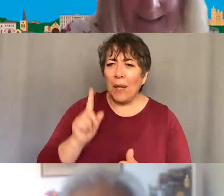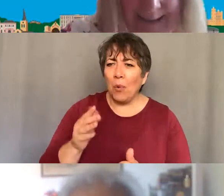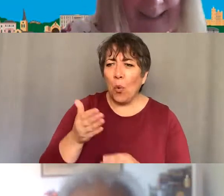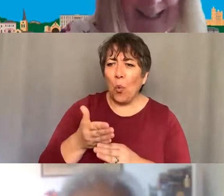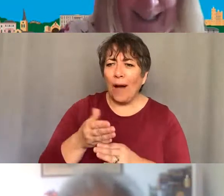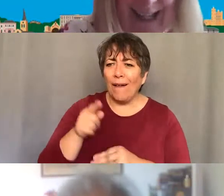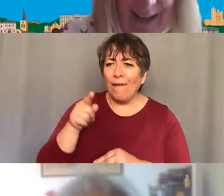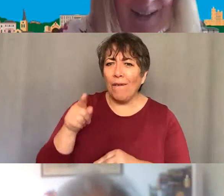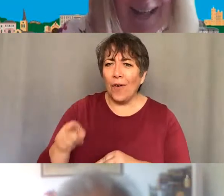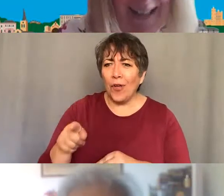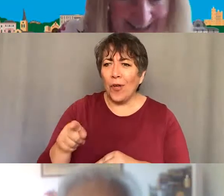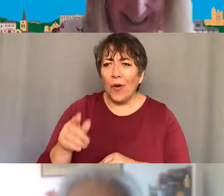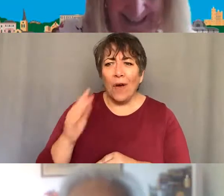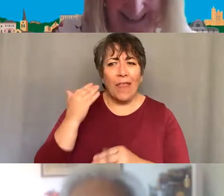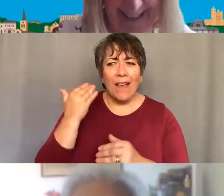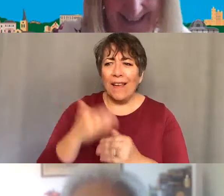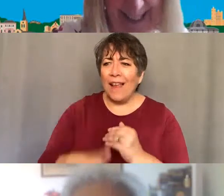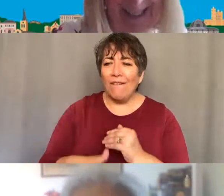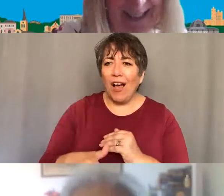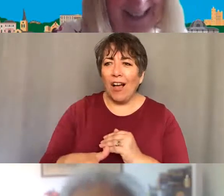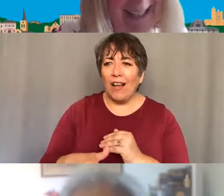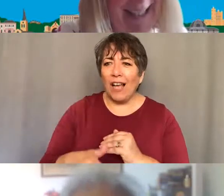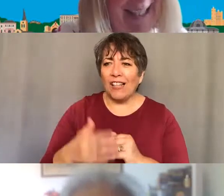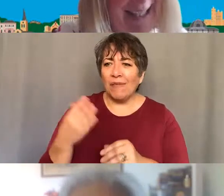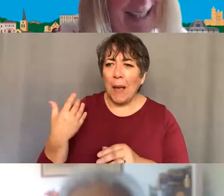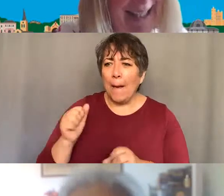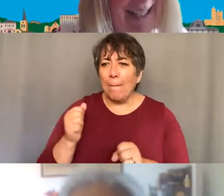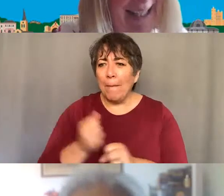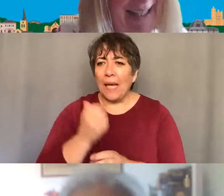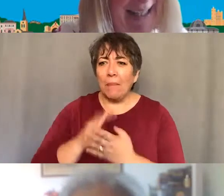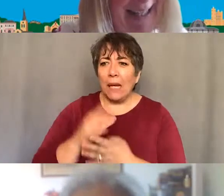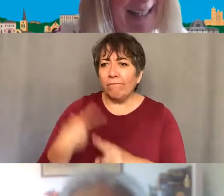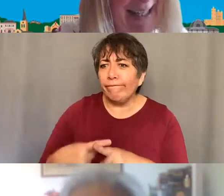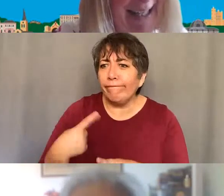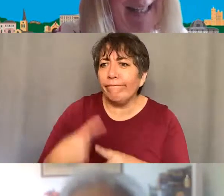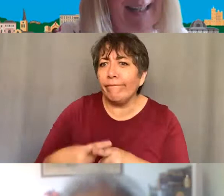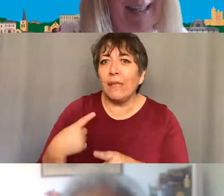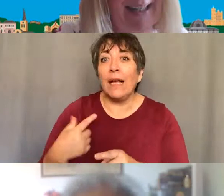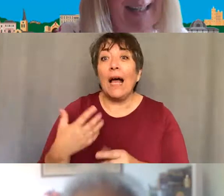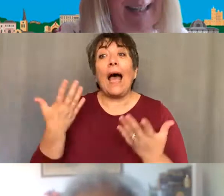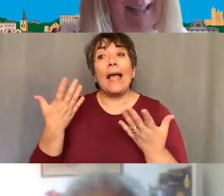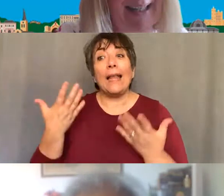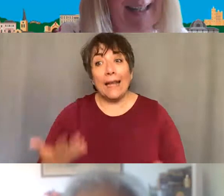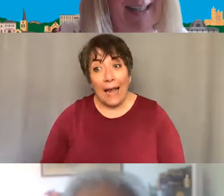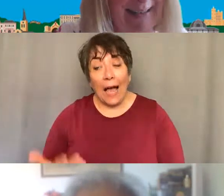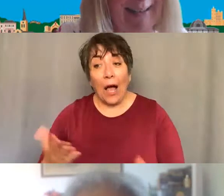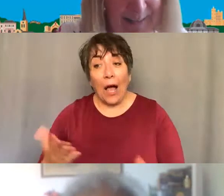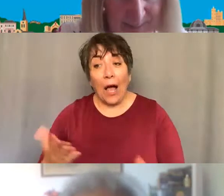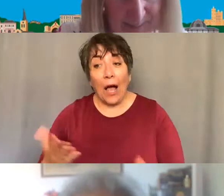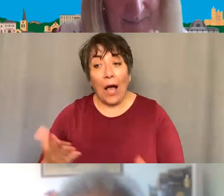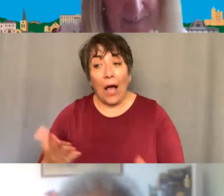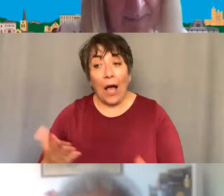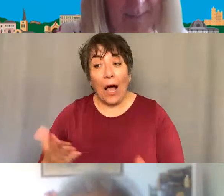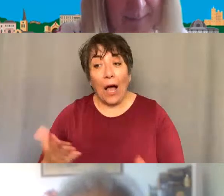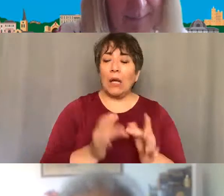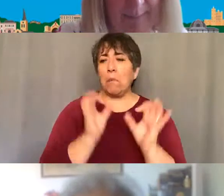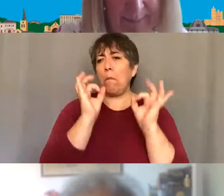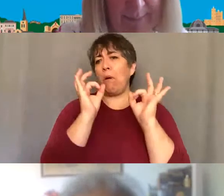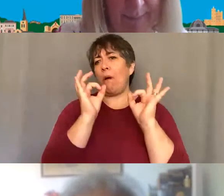didn't rush me at all. They were marvelous. But now I'm online, and it's absolutely